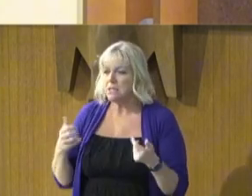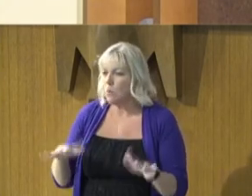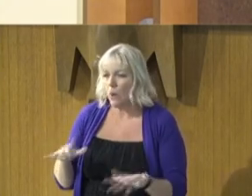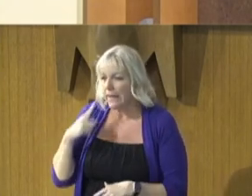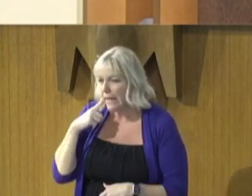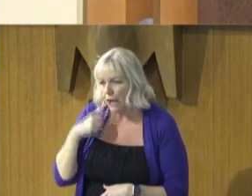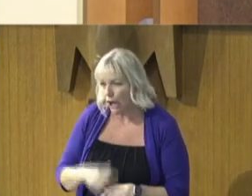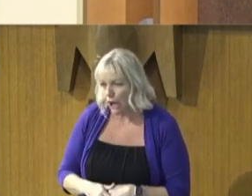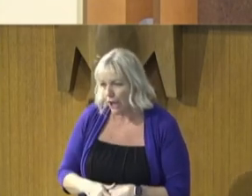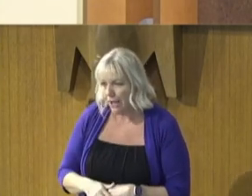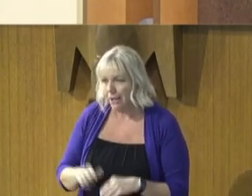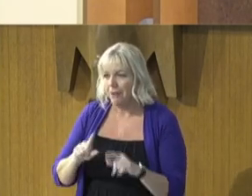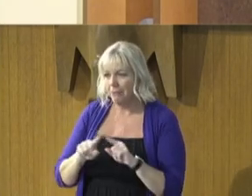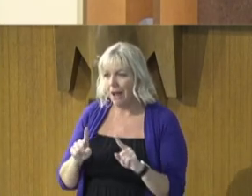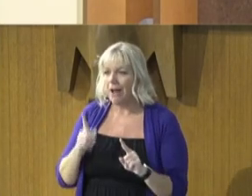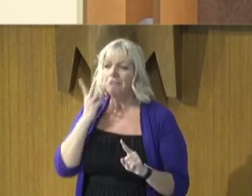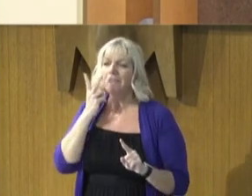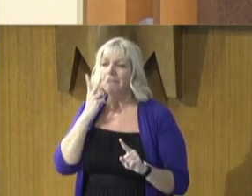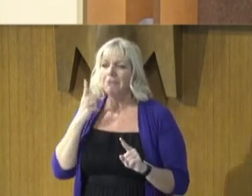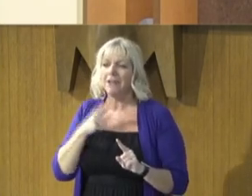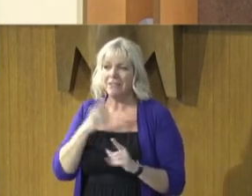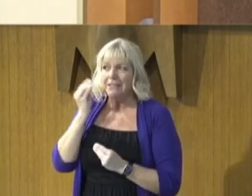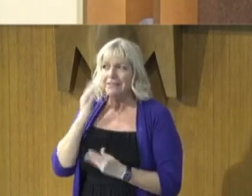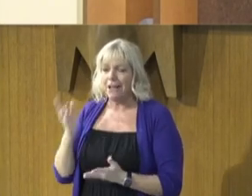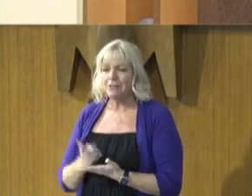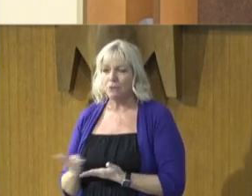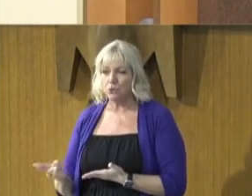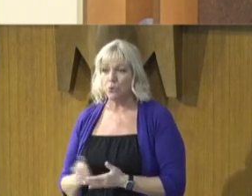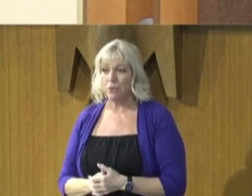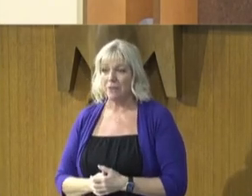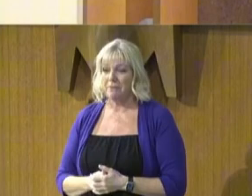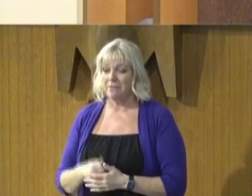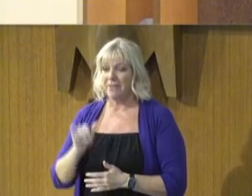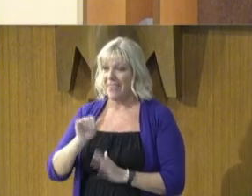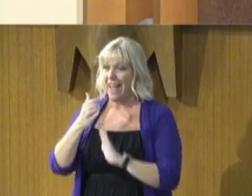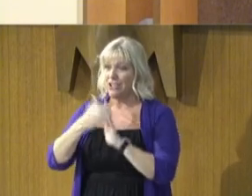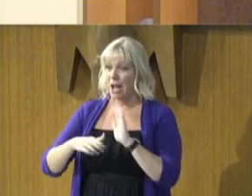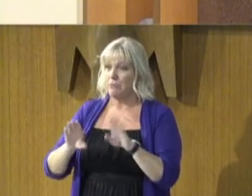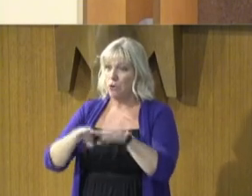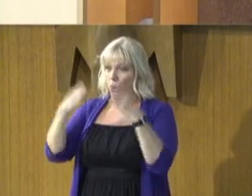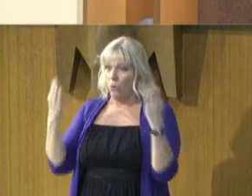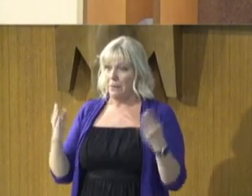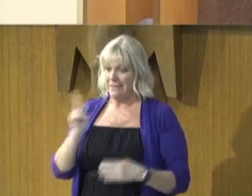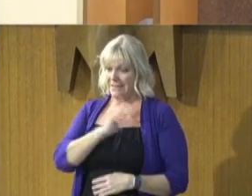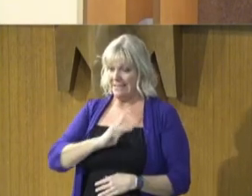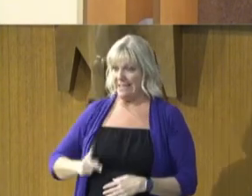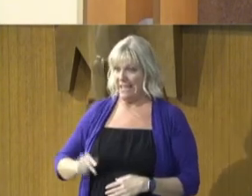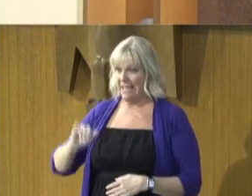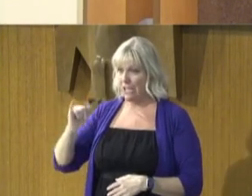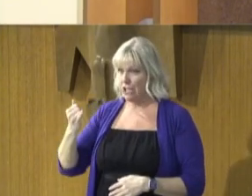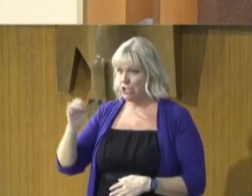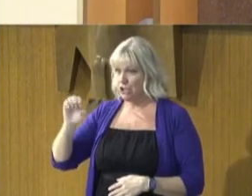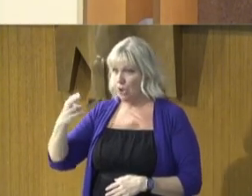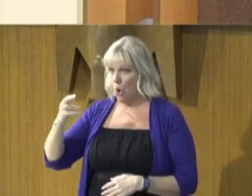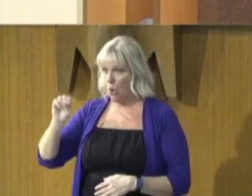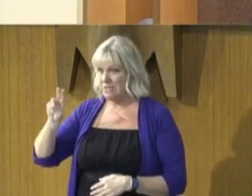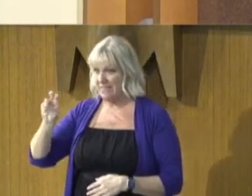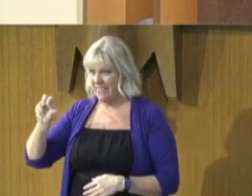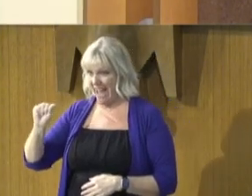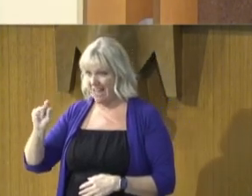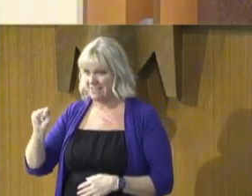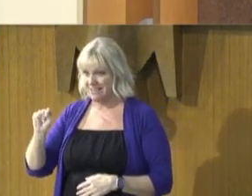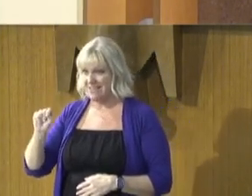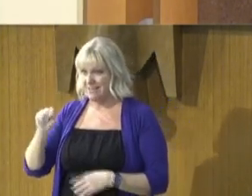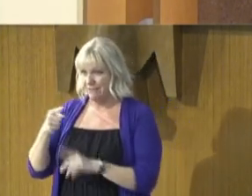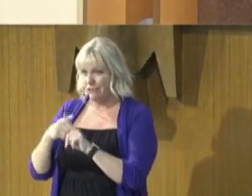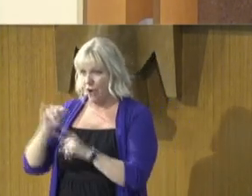it. The passage opens by telling us that King Jehoshaphat of Judah comes to the king of Israel. Now, if